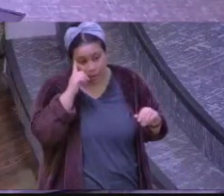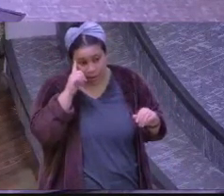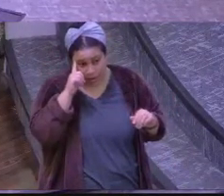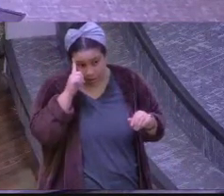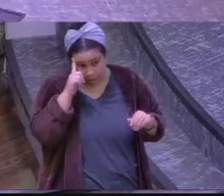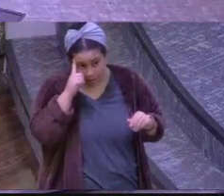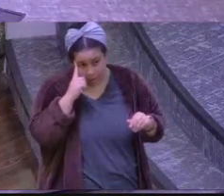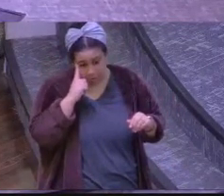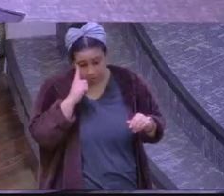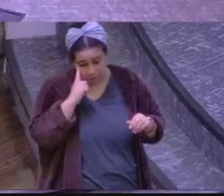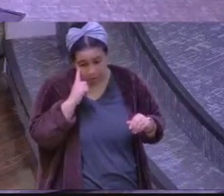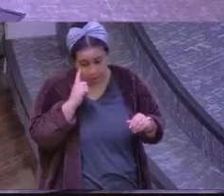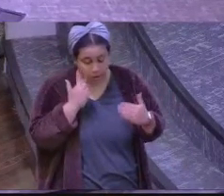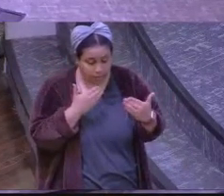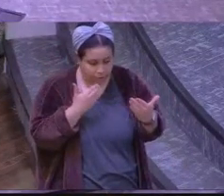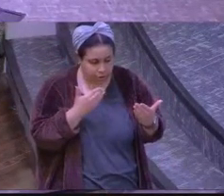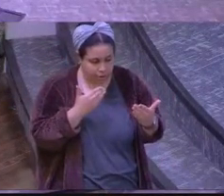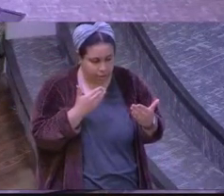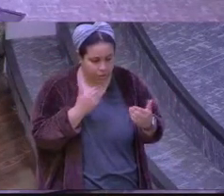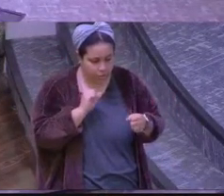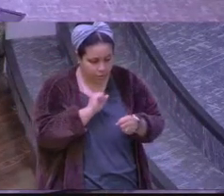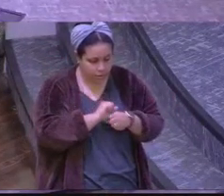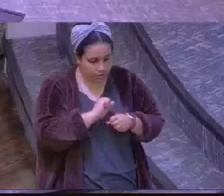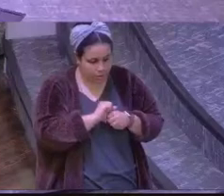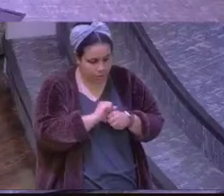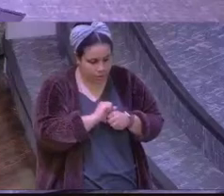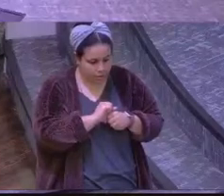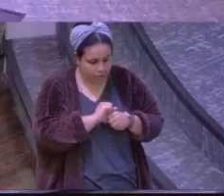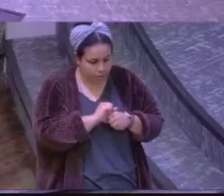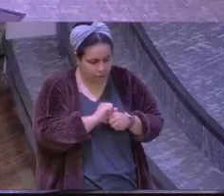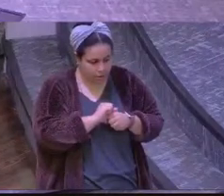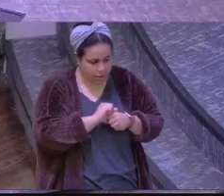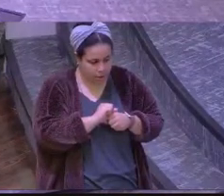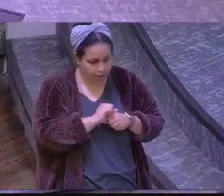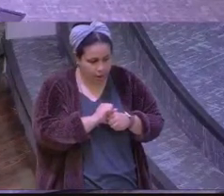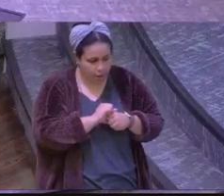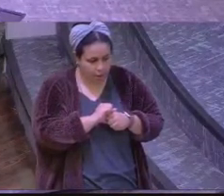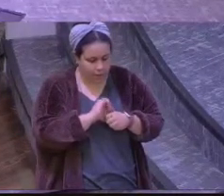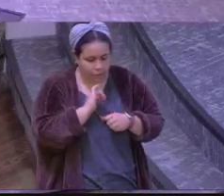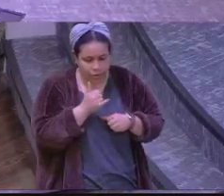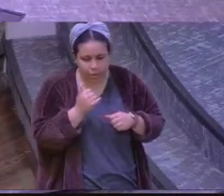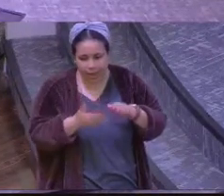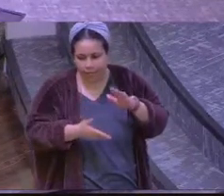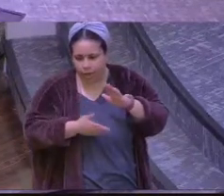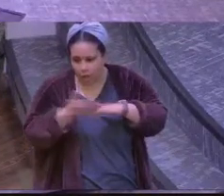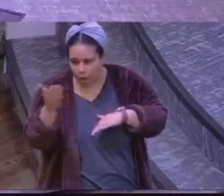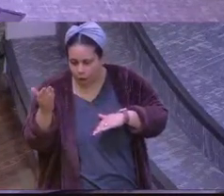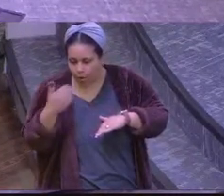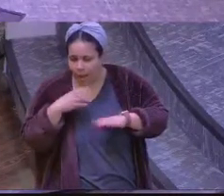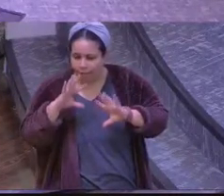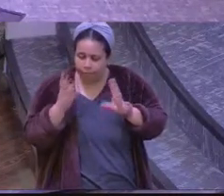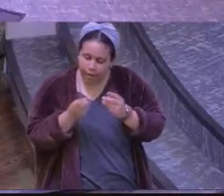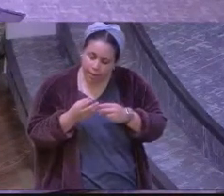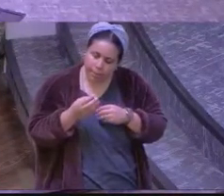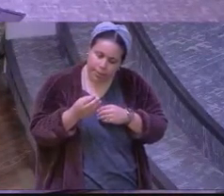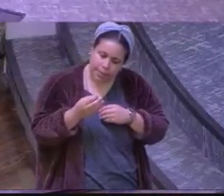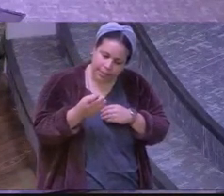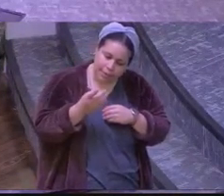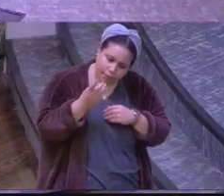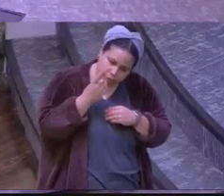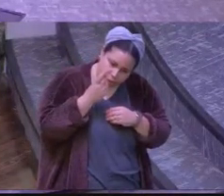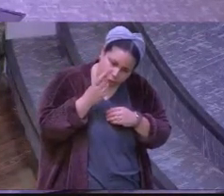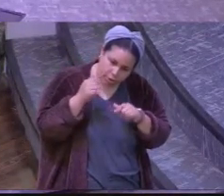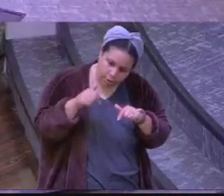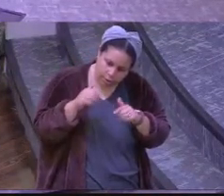I appreciate all this work. Unfortunately, I have to go. I have family that I've gotten in town for dinner, but I appreciate this and look forward to working with everybody on it.